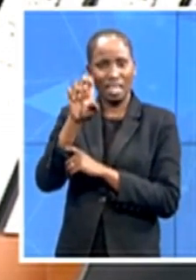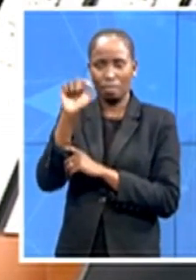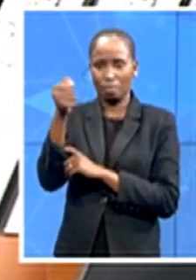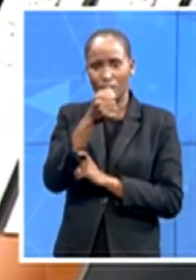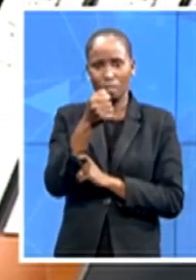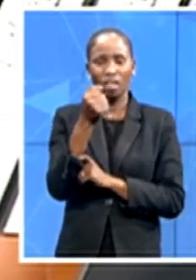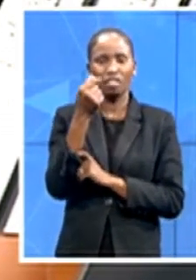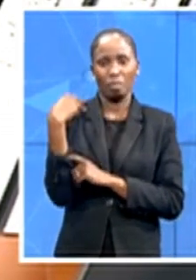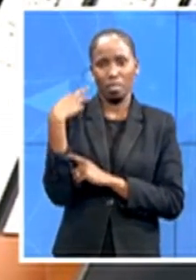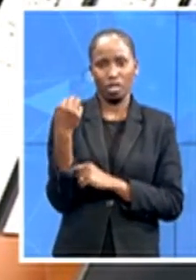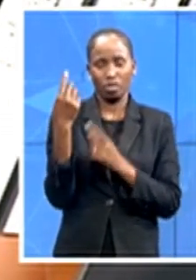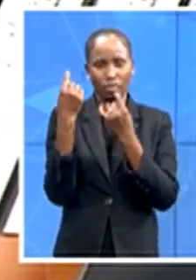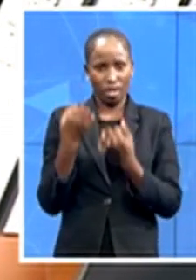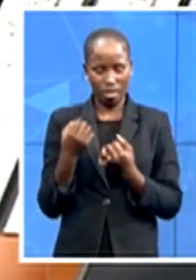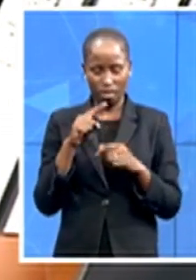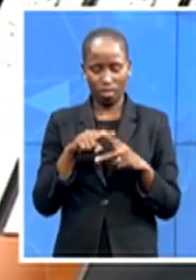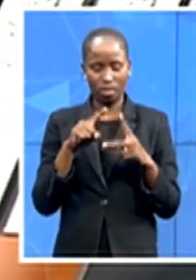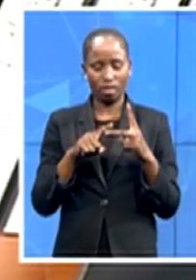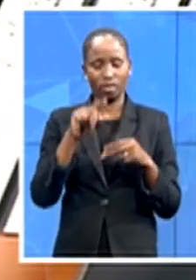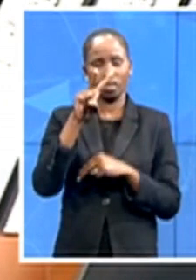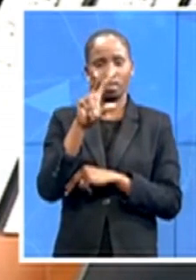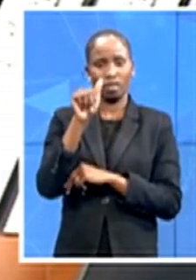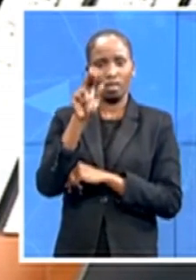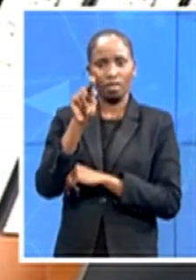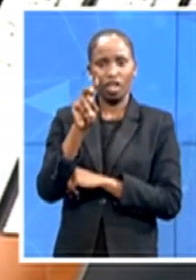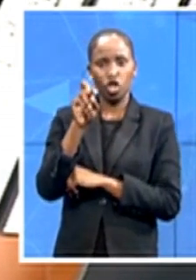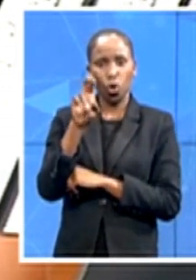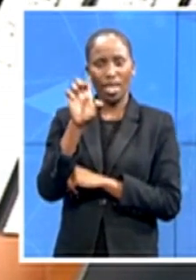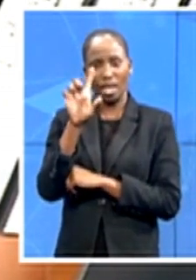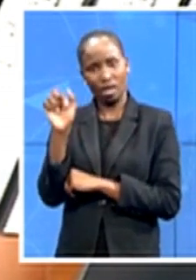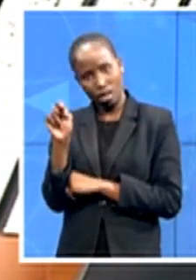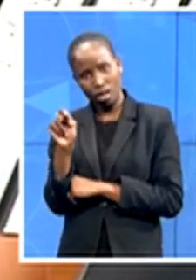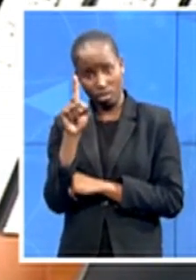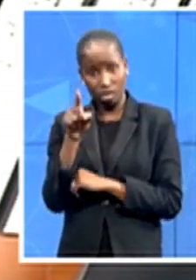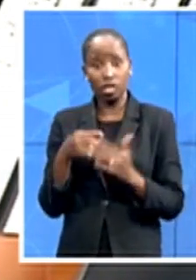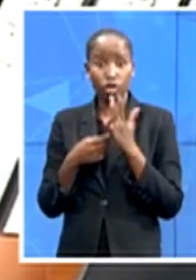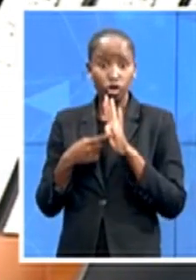a useful illustration of this. On